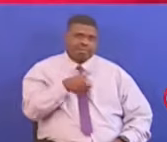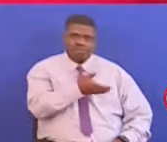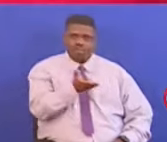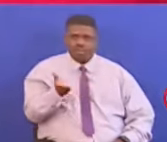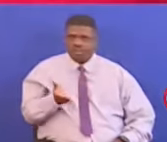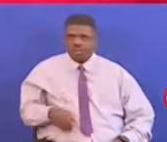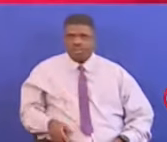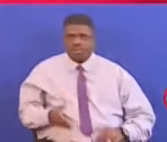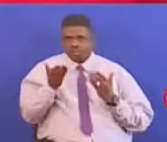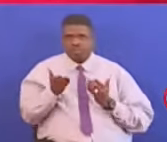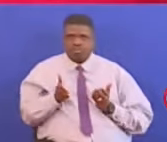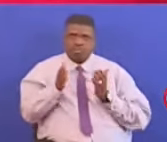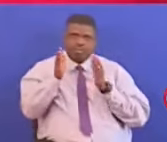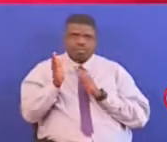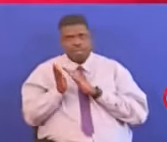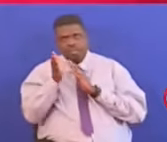in peace.